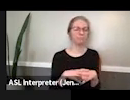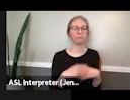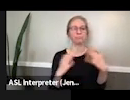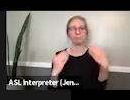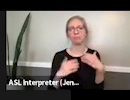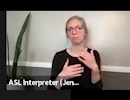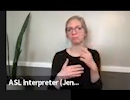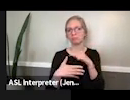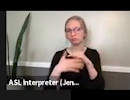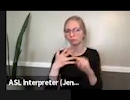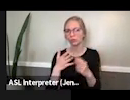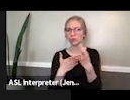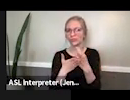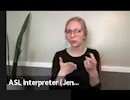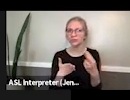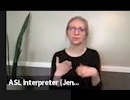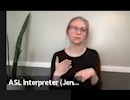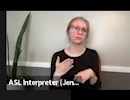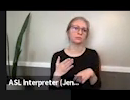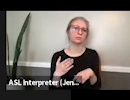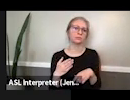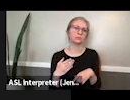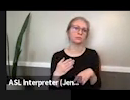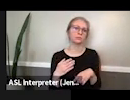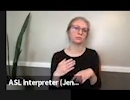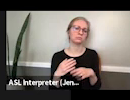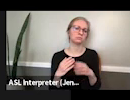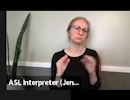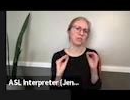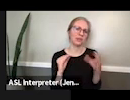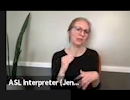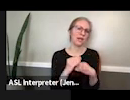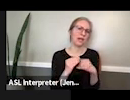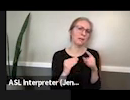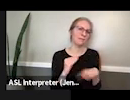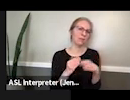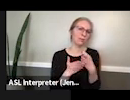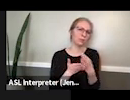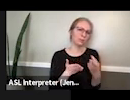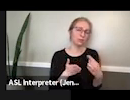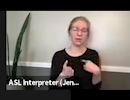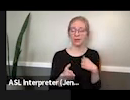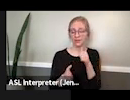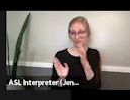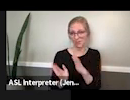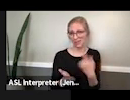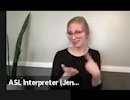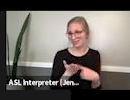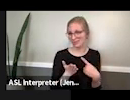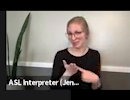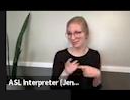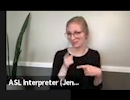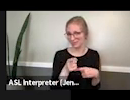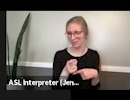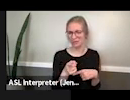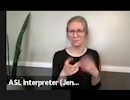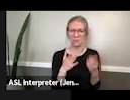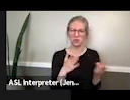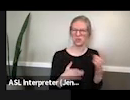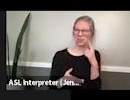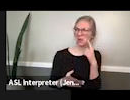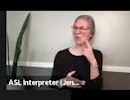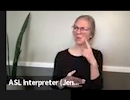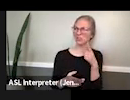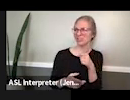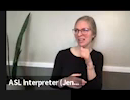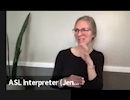resources. I really don't have anything to say about the resources. I did not intend to talk about them. You might say, well, she's just not talking about them because she's